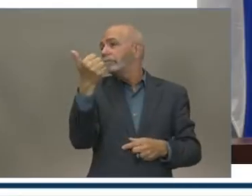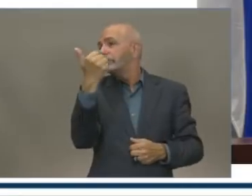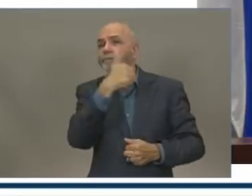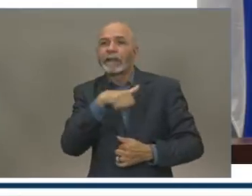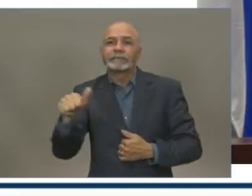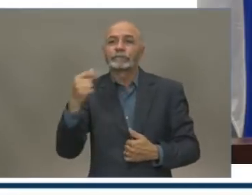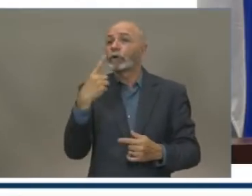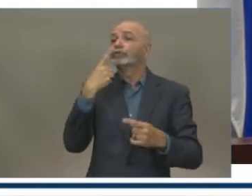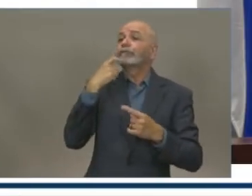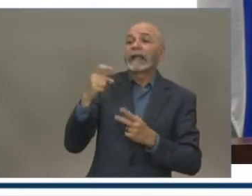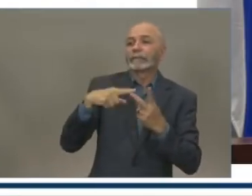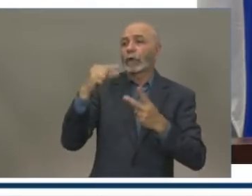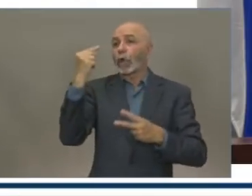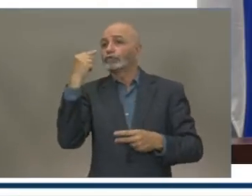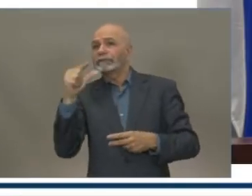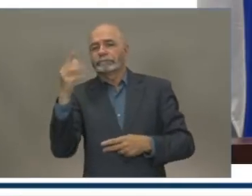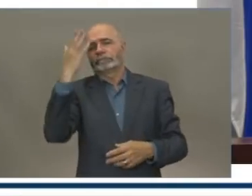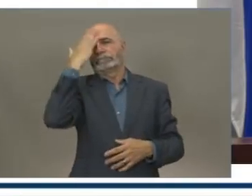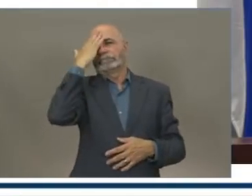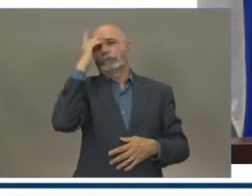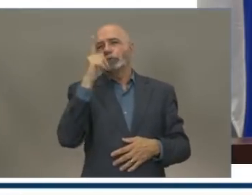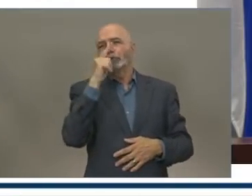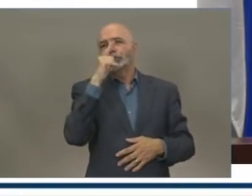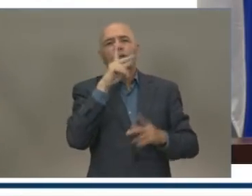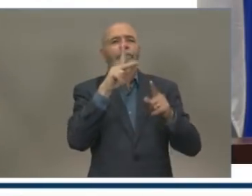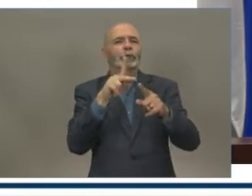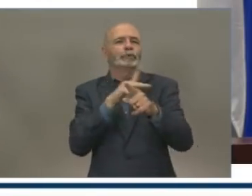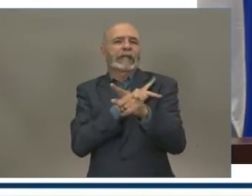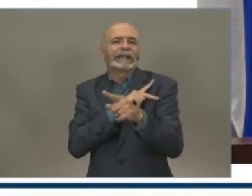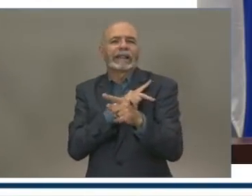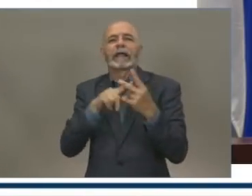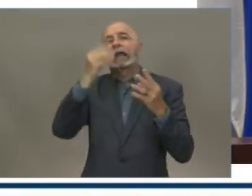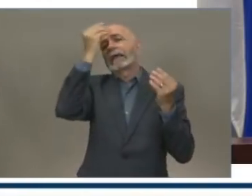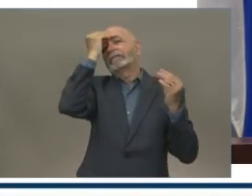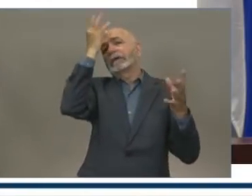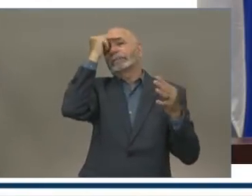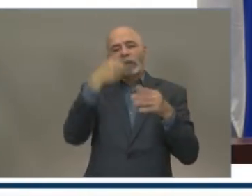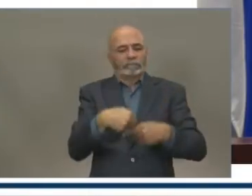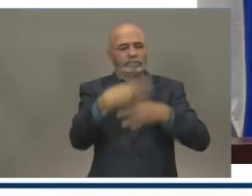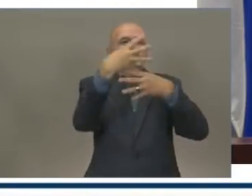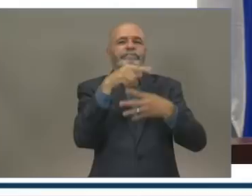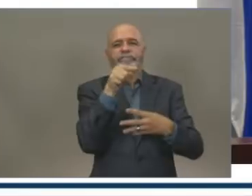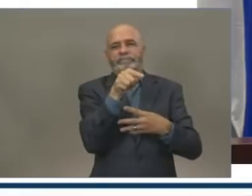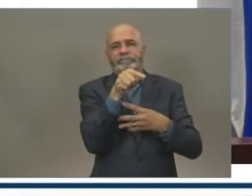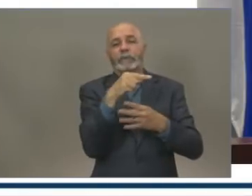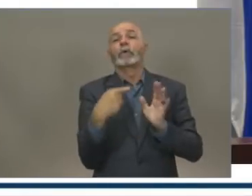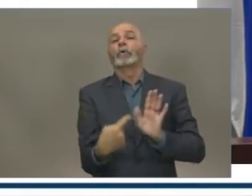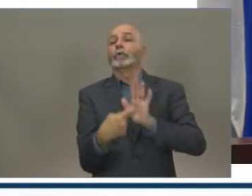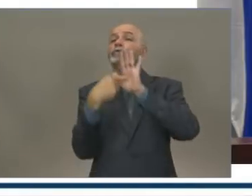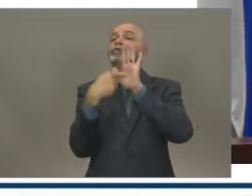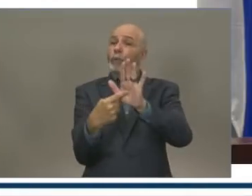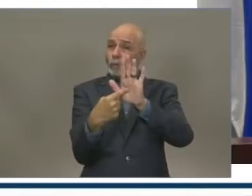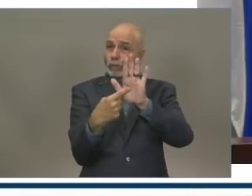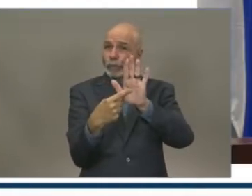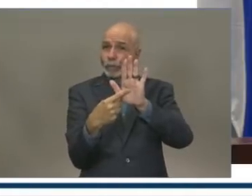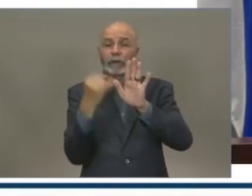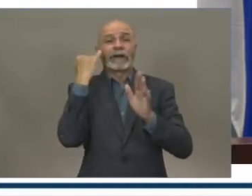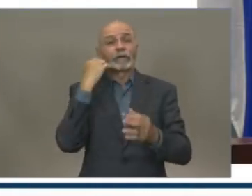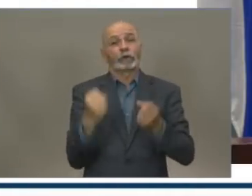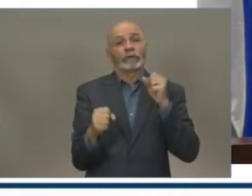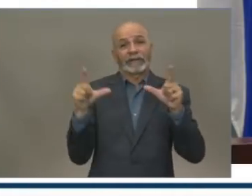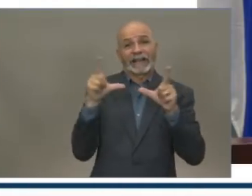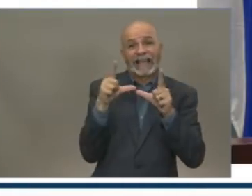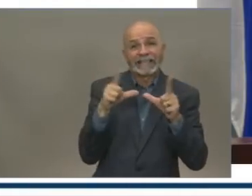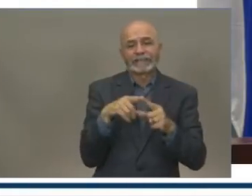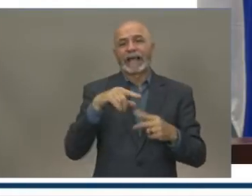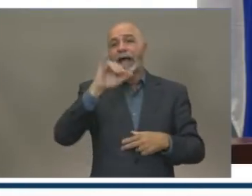green. It doesn't contain any personal health information, but people then still have to show whether it's a driver's license or